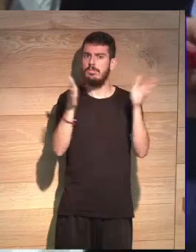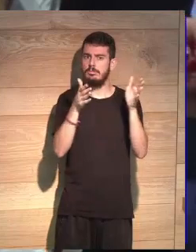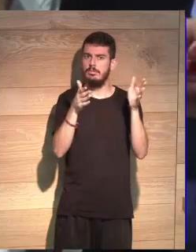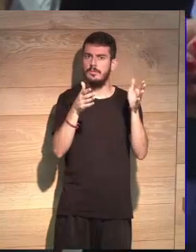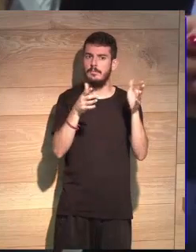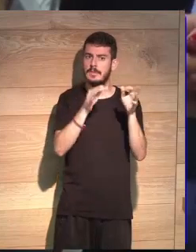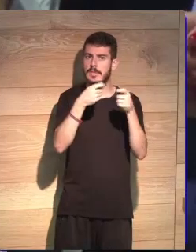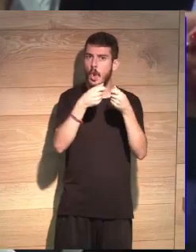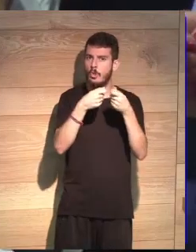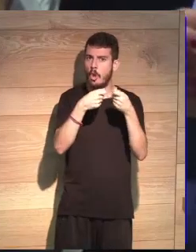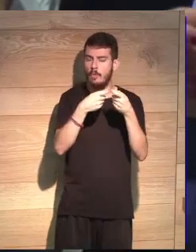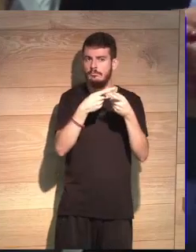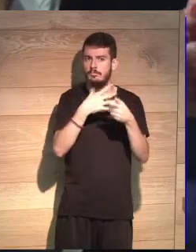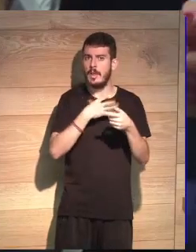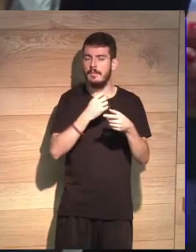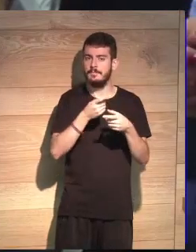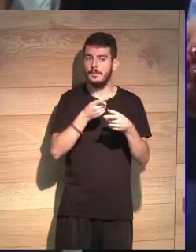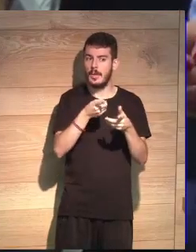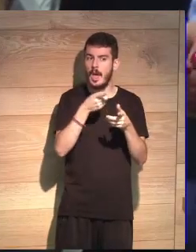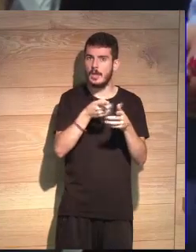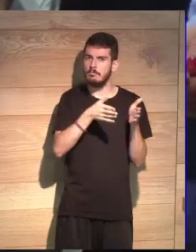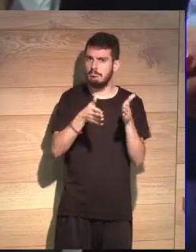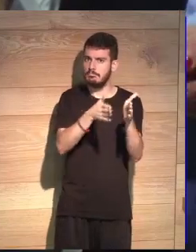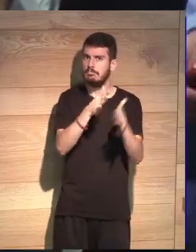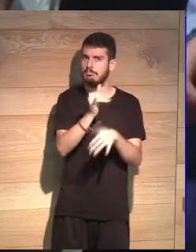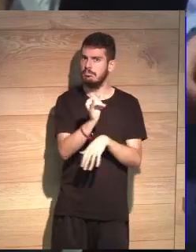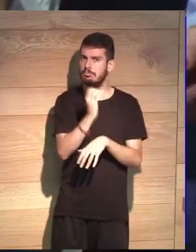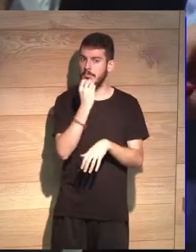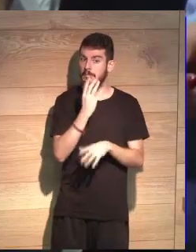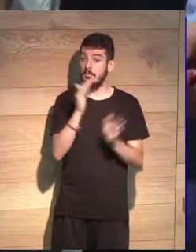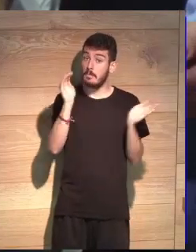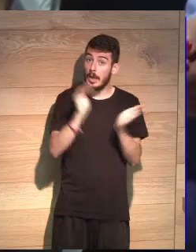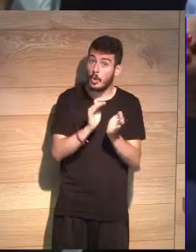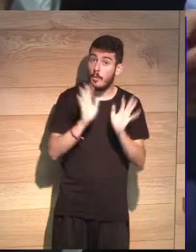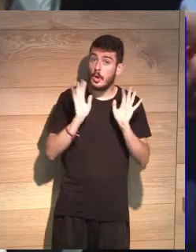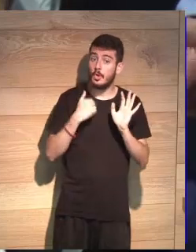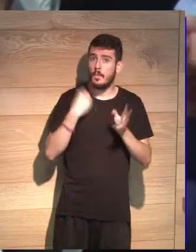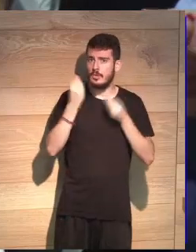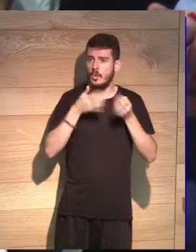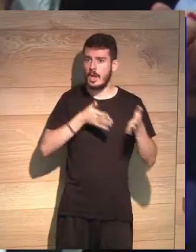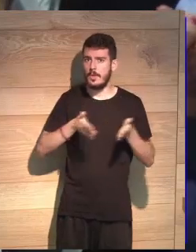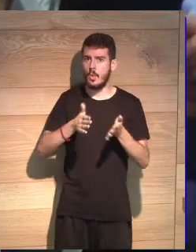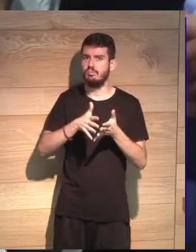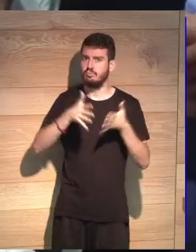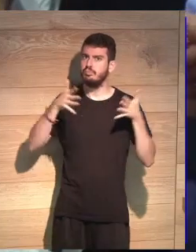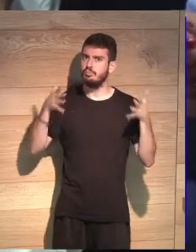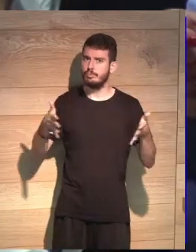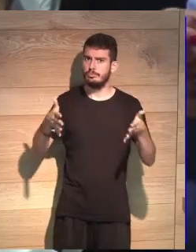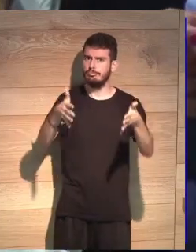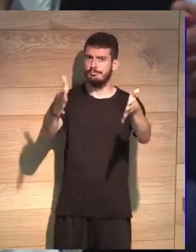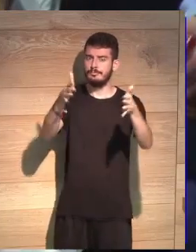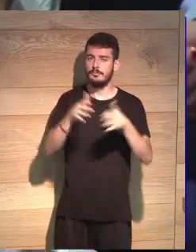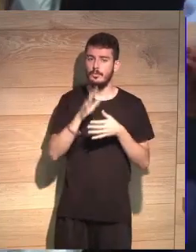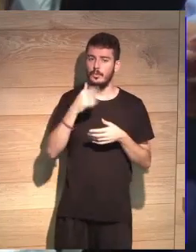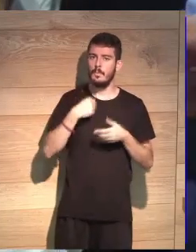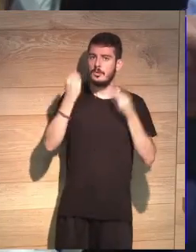for startups and for someone that wants to create something, and these guys, they saw an opportunity,